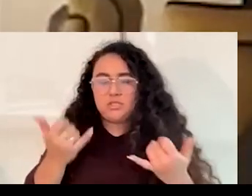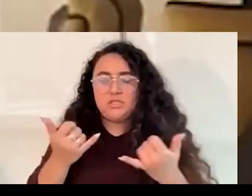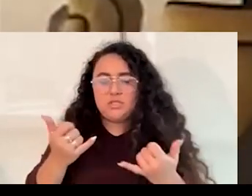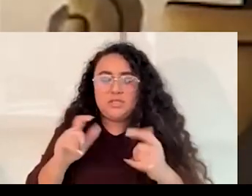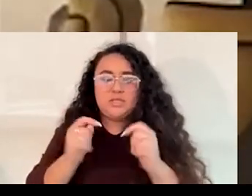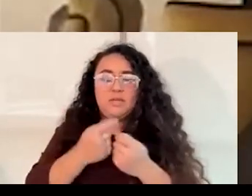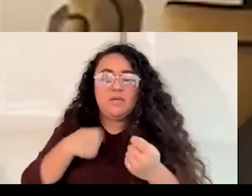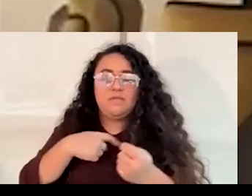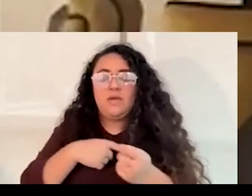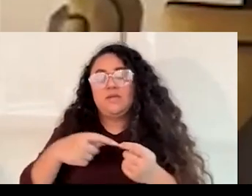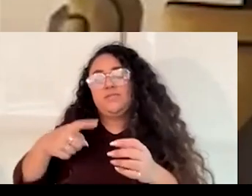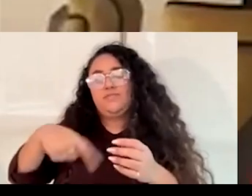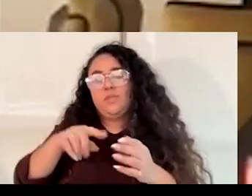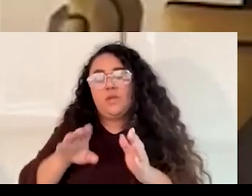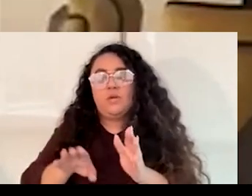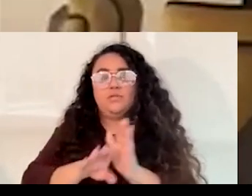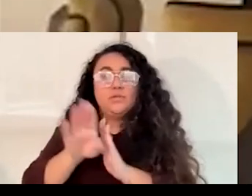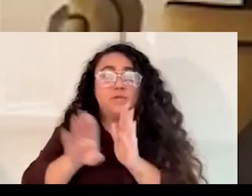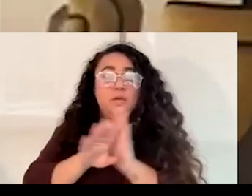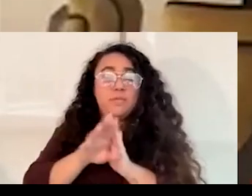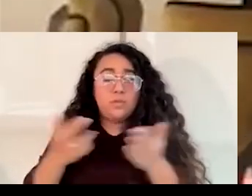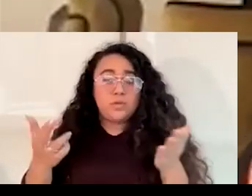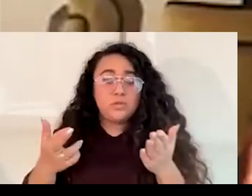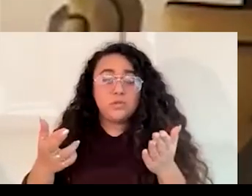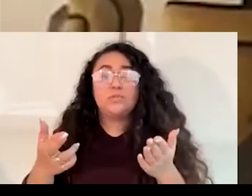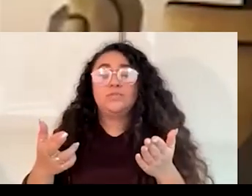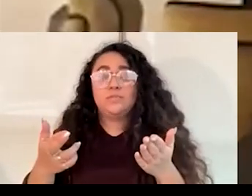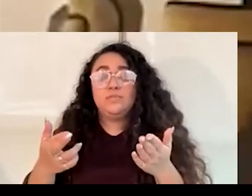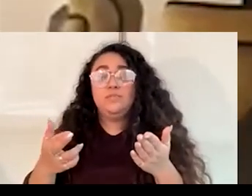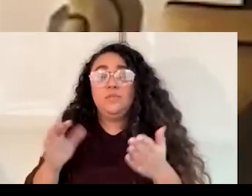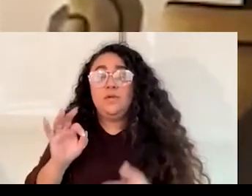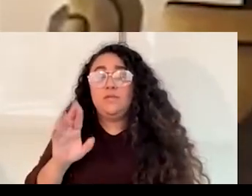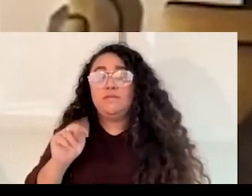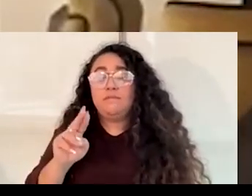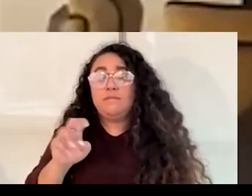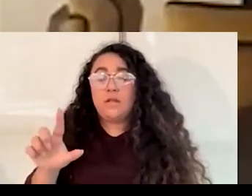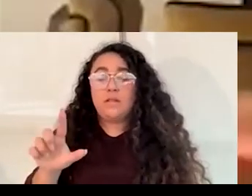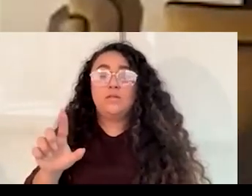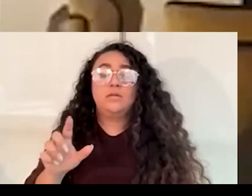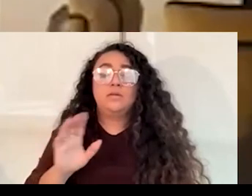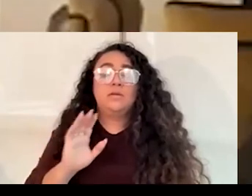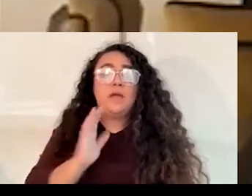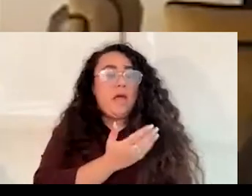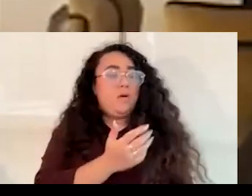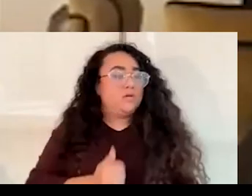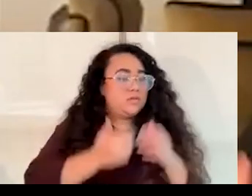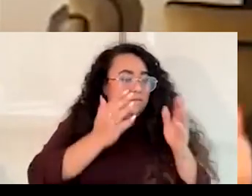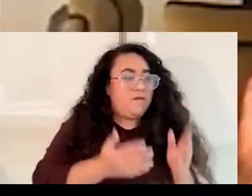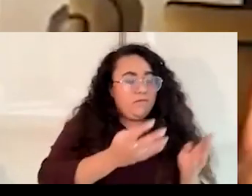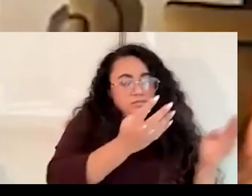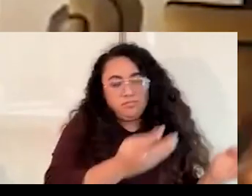are developing a resource funnel so that we can funnel our survivors into those